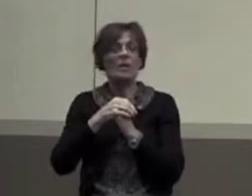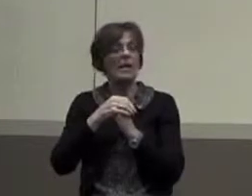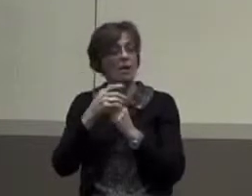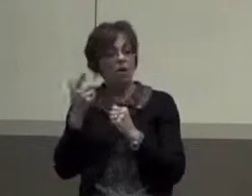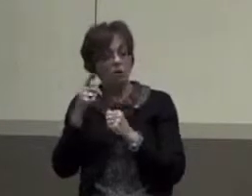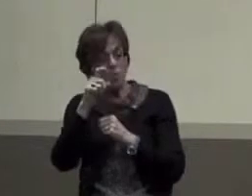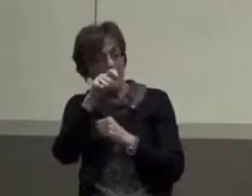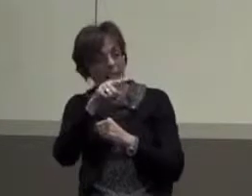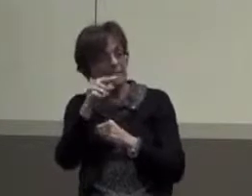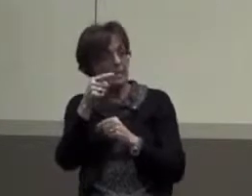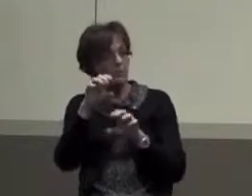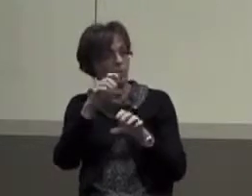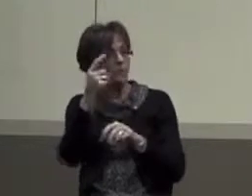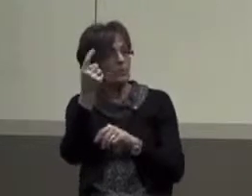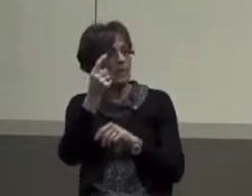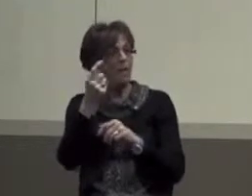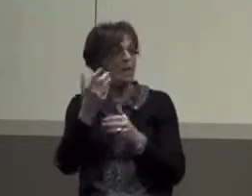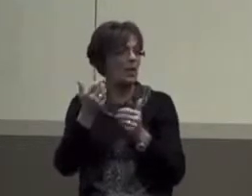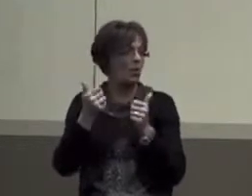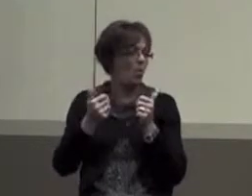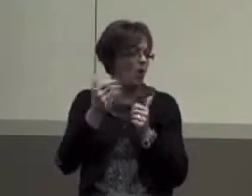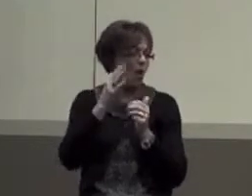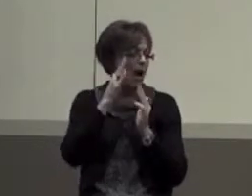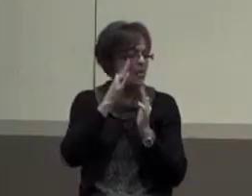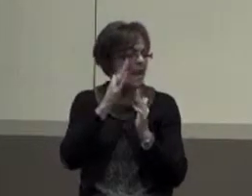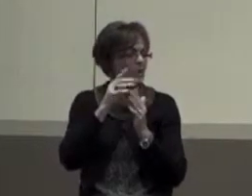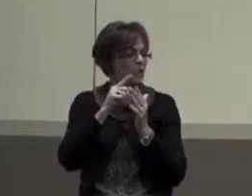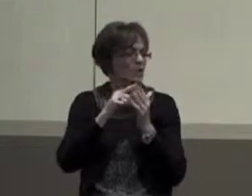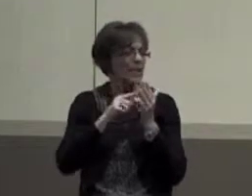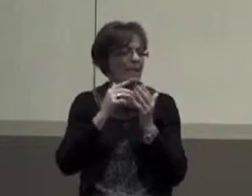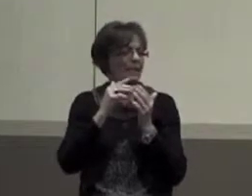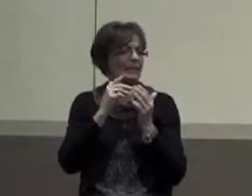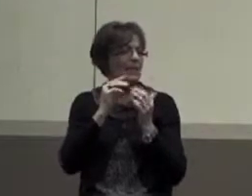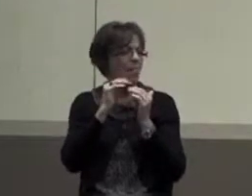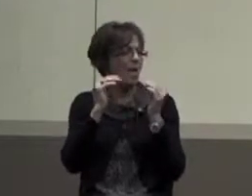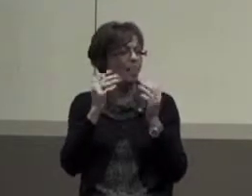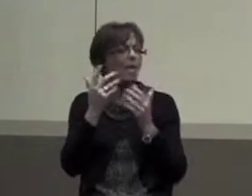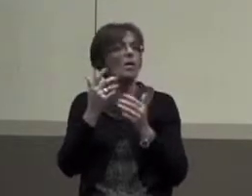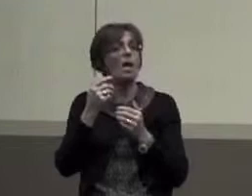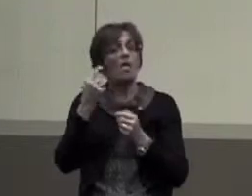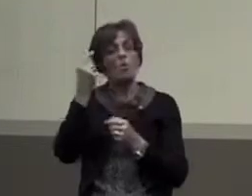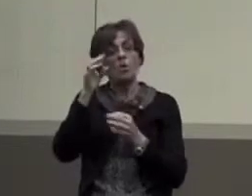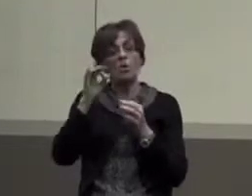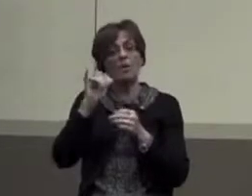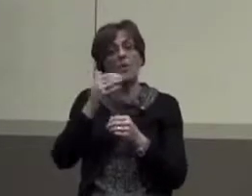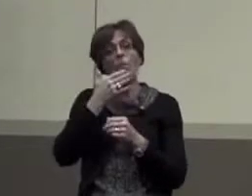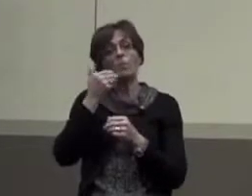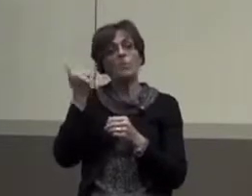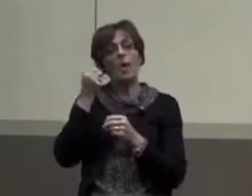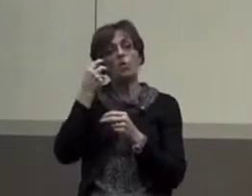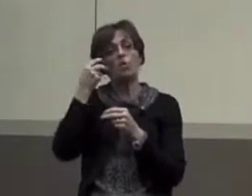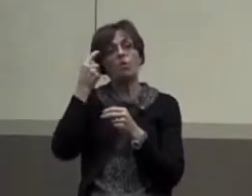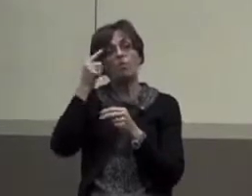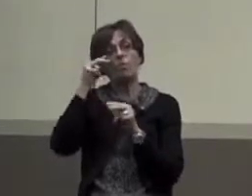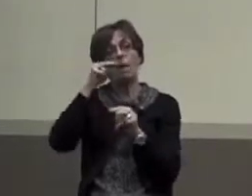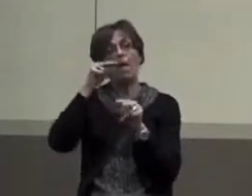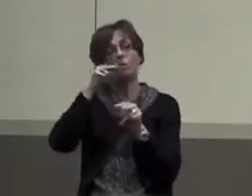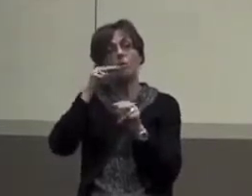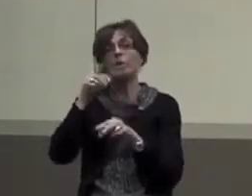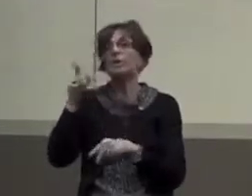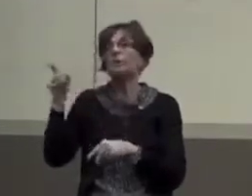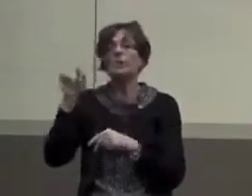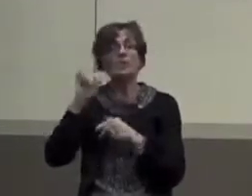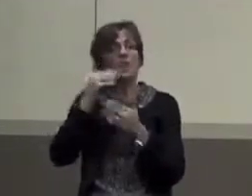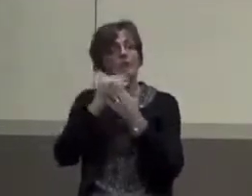or is it attention, whatever. So I'm just wondering if that would be a better monitoring. That's a very good